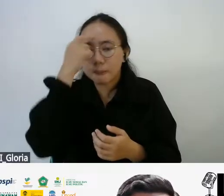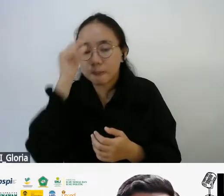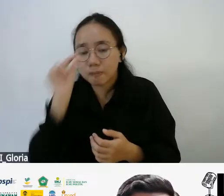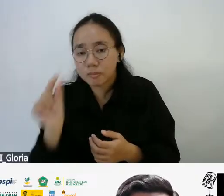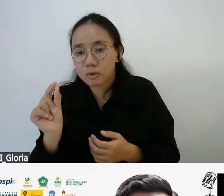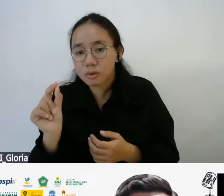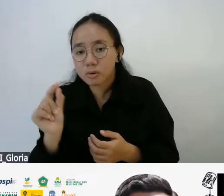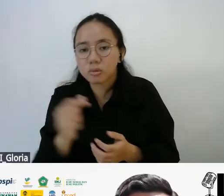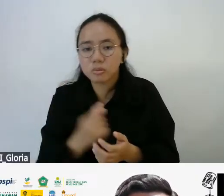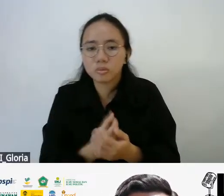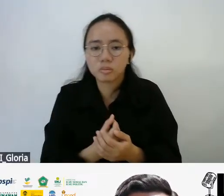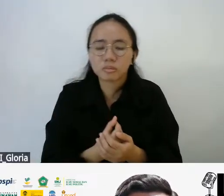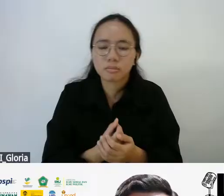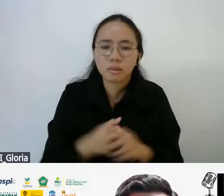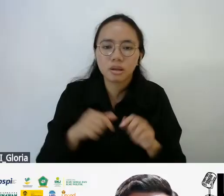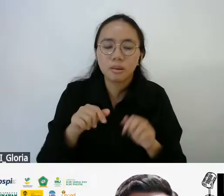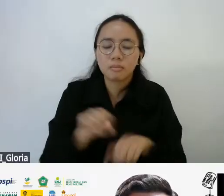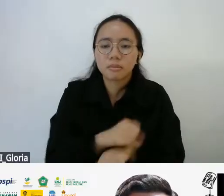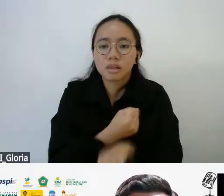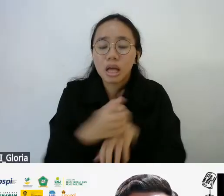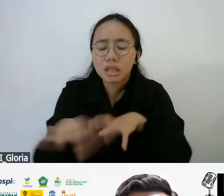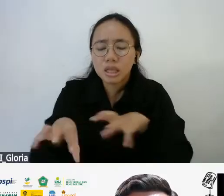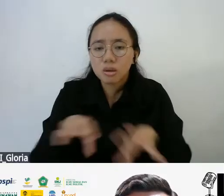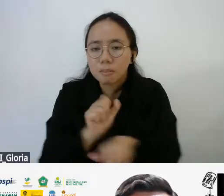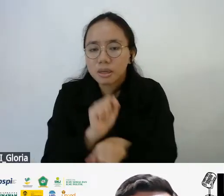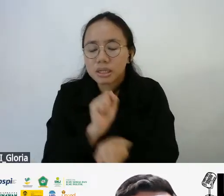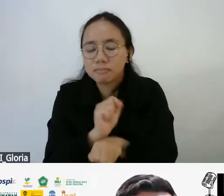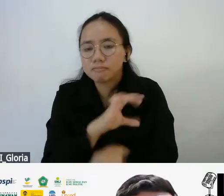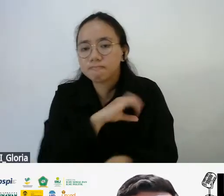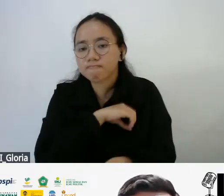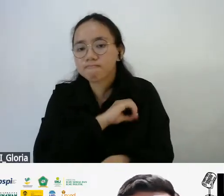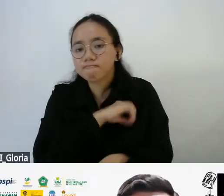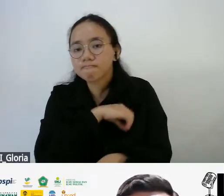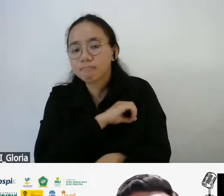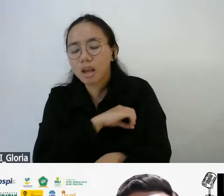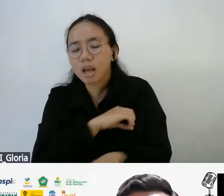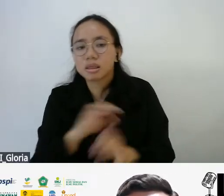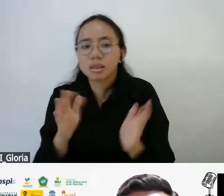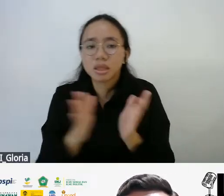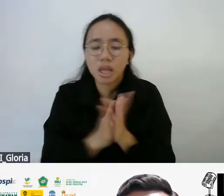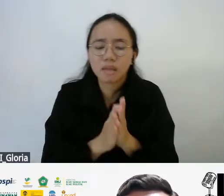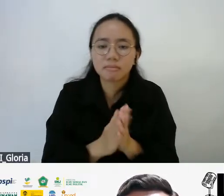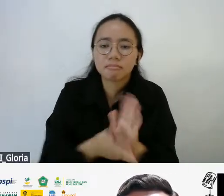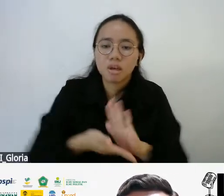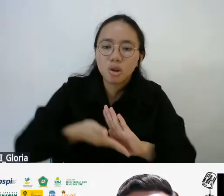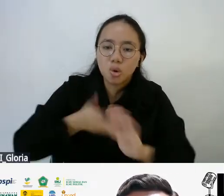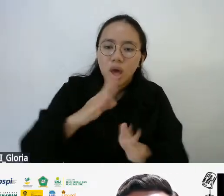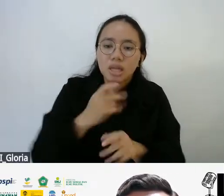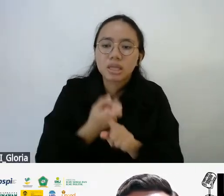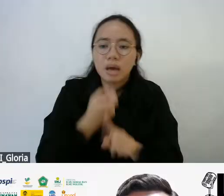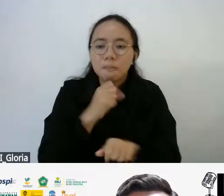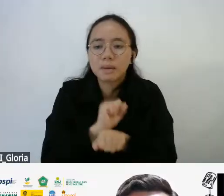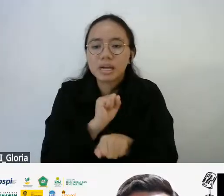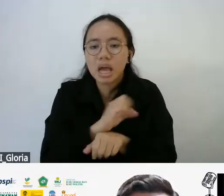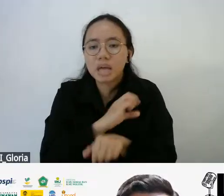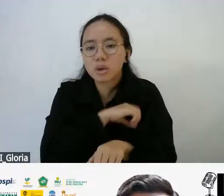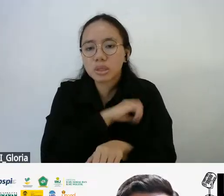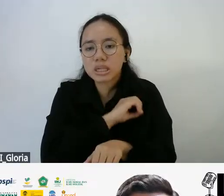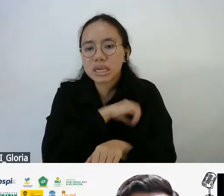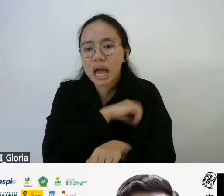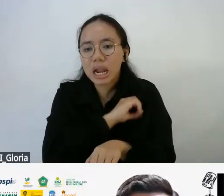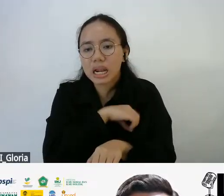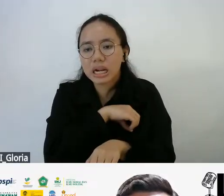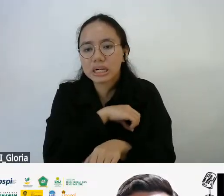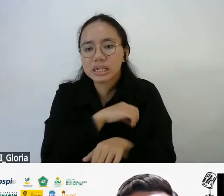I know for the support groups in Hawaii, I know everybody who